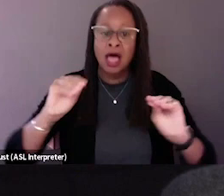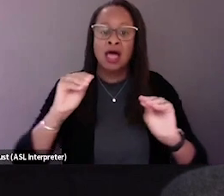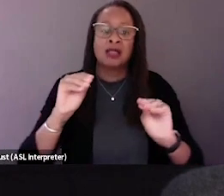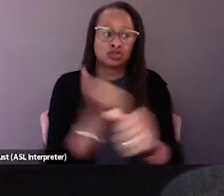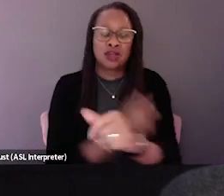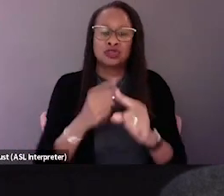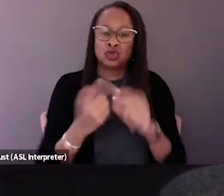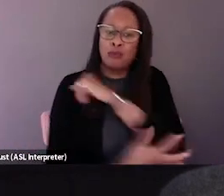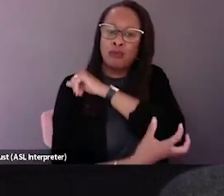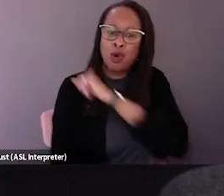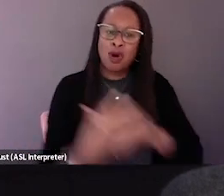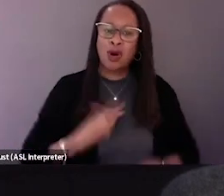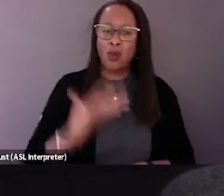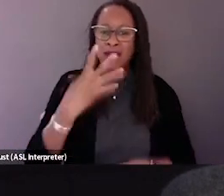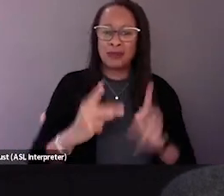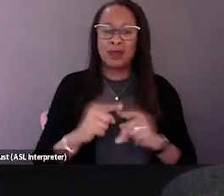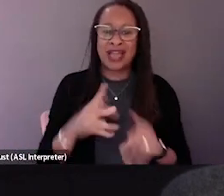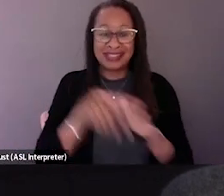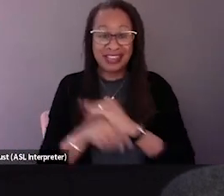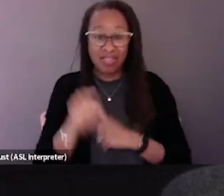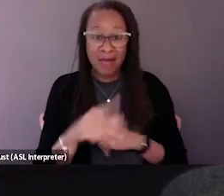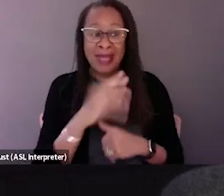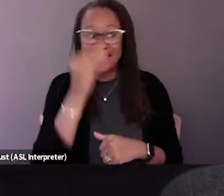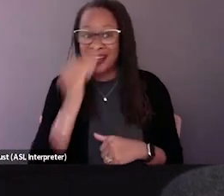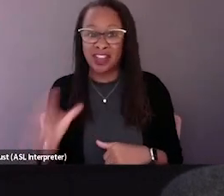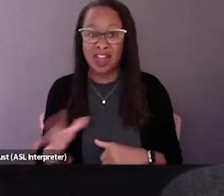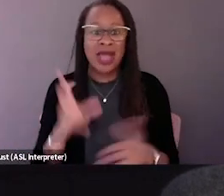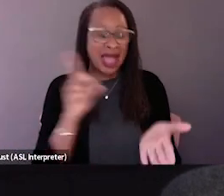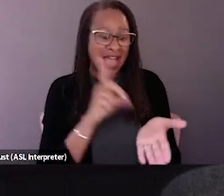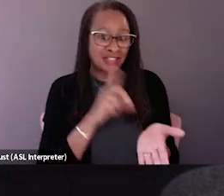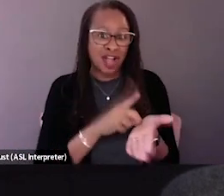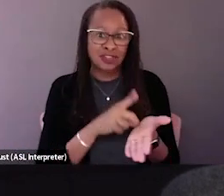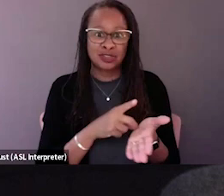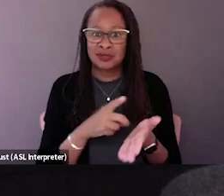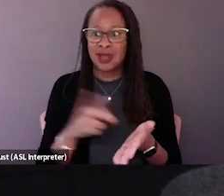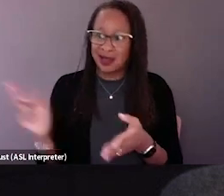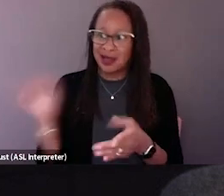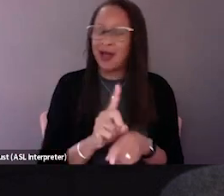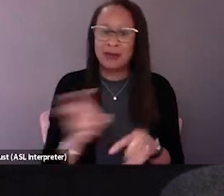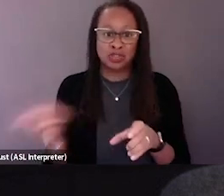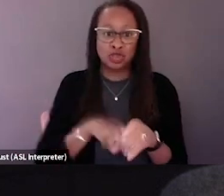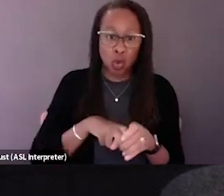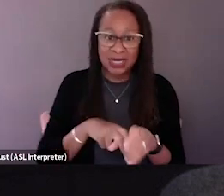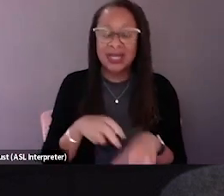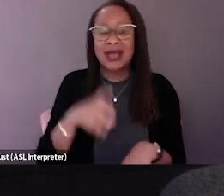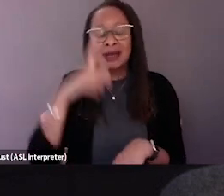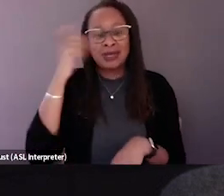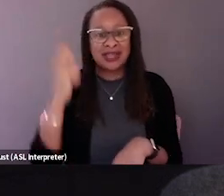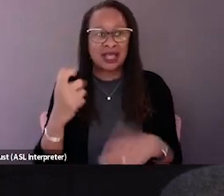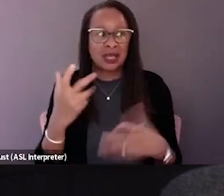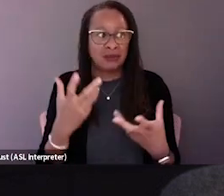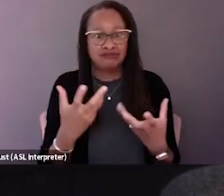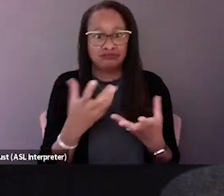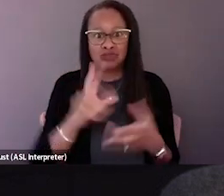them and not care, and doctors coming along for the ride because they're tripling their salaries, and strippers running clinics. So if